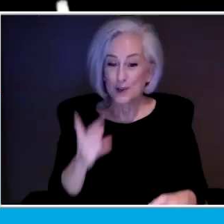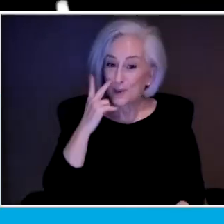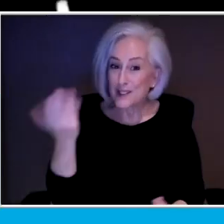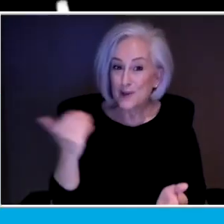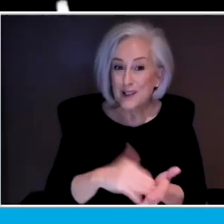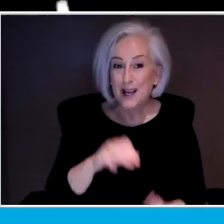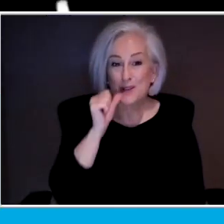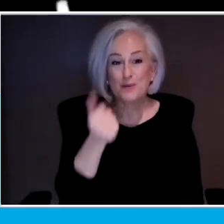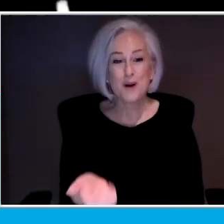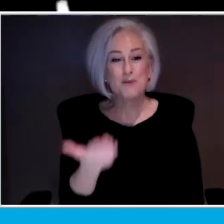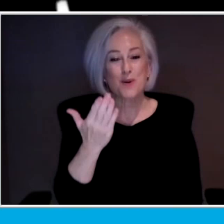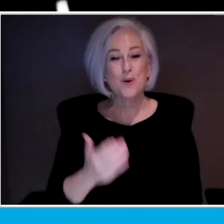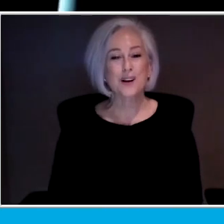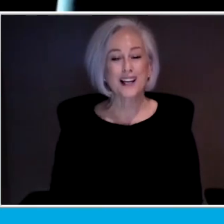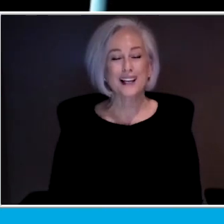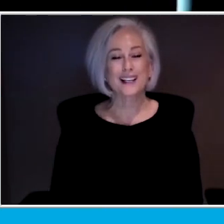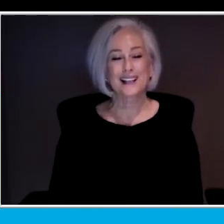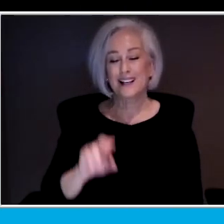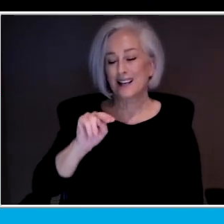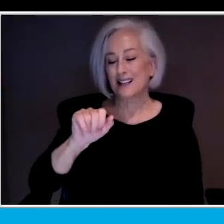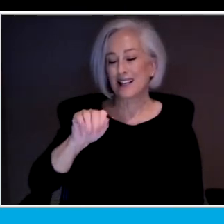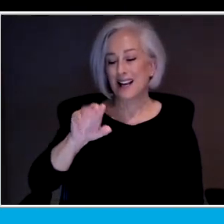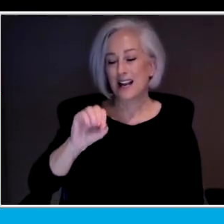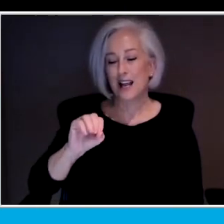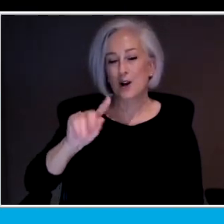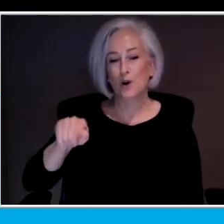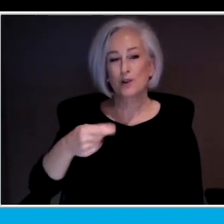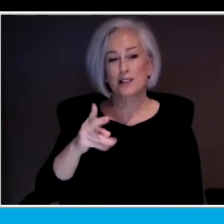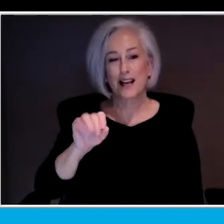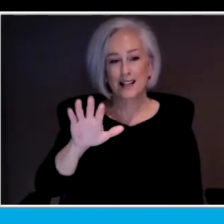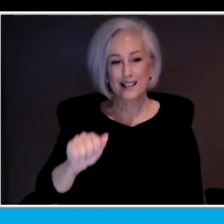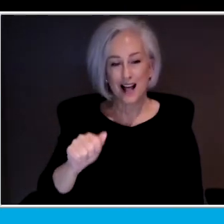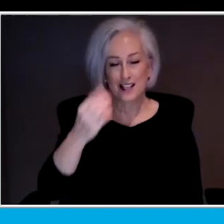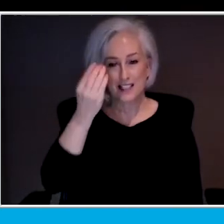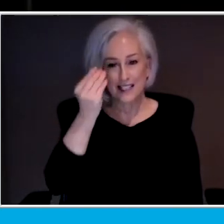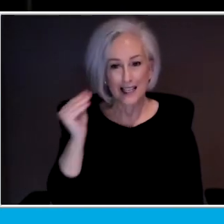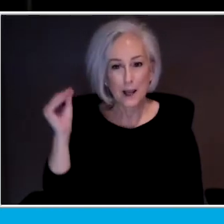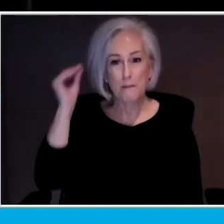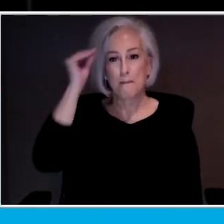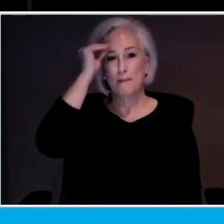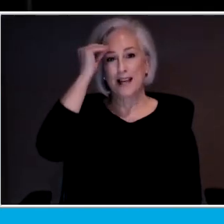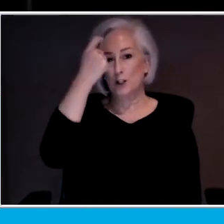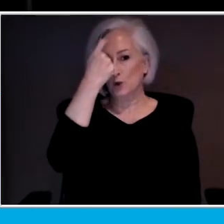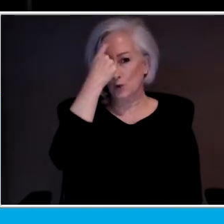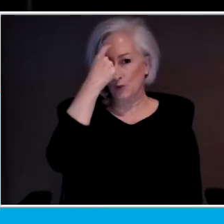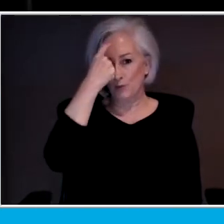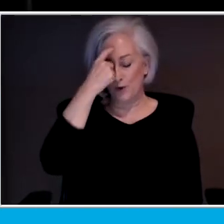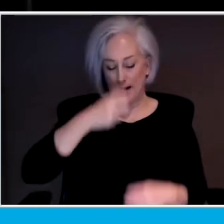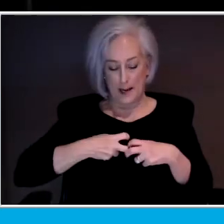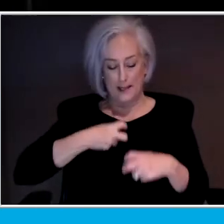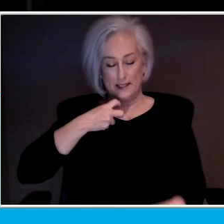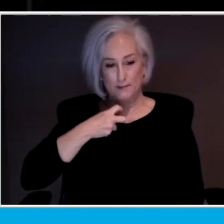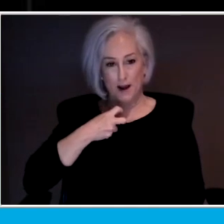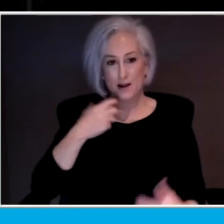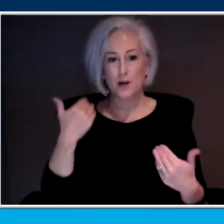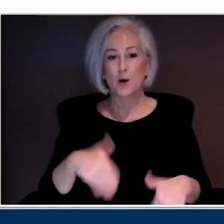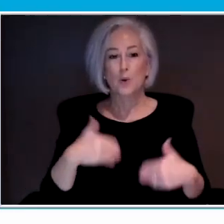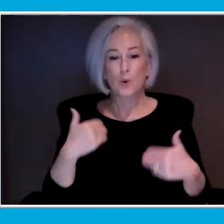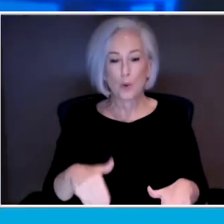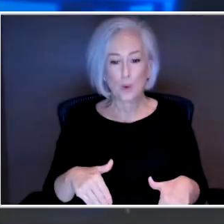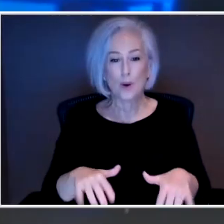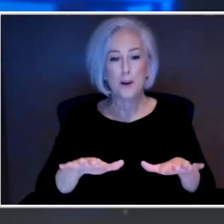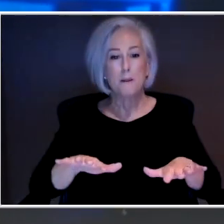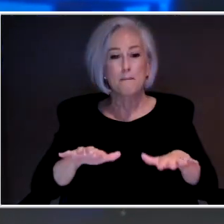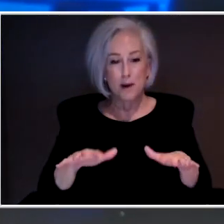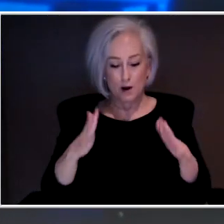morning. Nanotechnology implanted in the brain and spine. Remarkable research is letting paralyzed patients walk again.